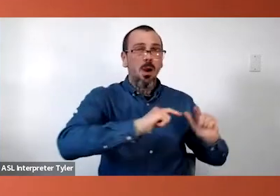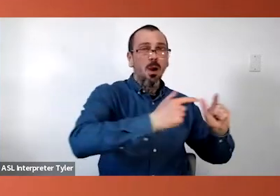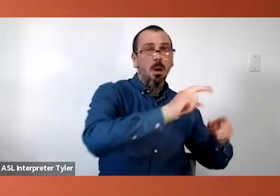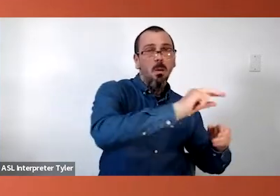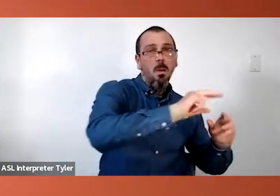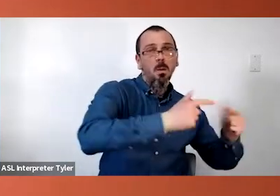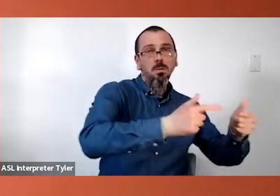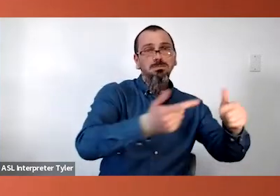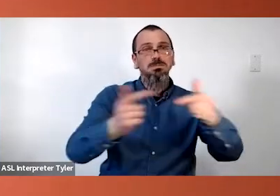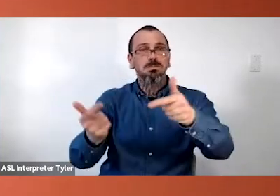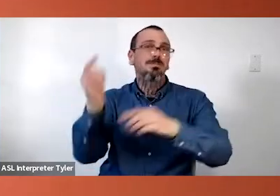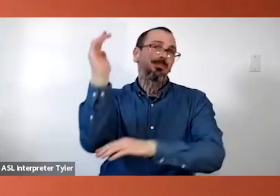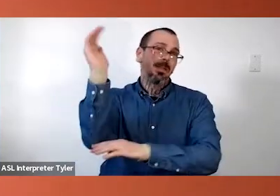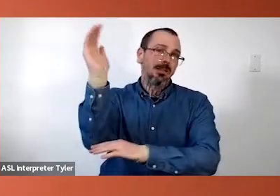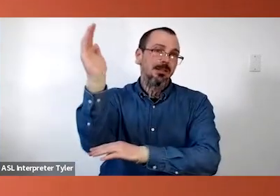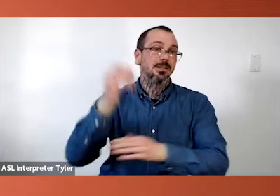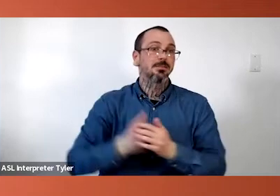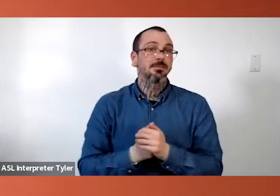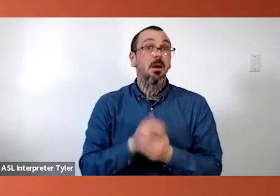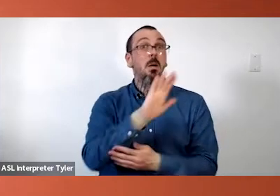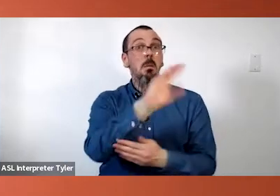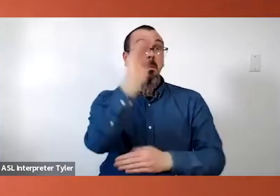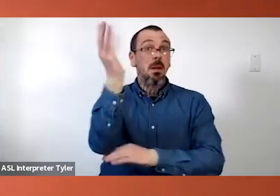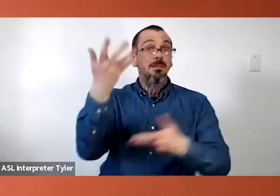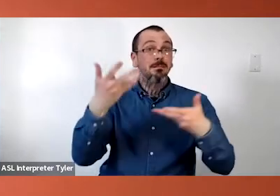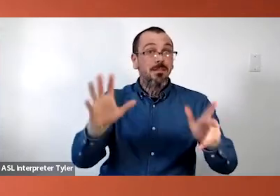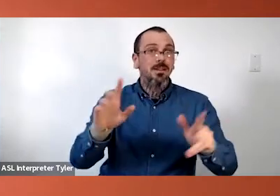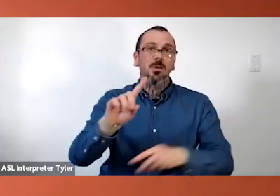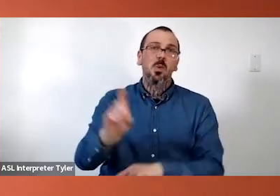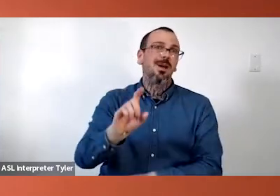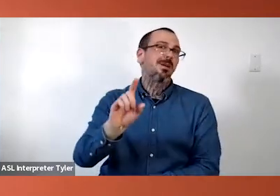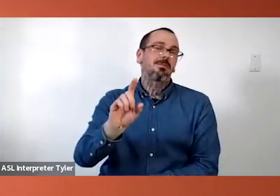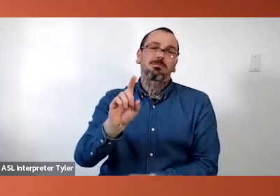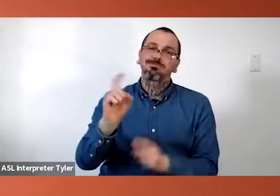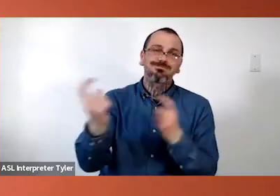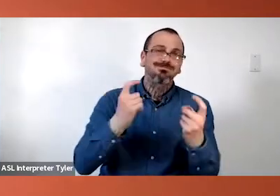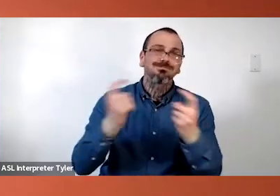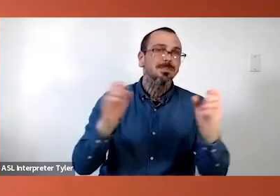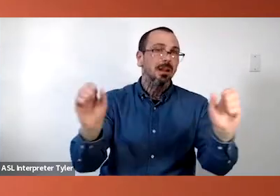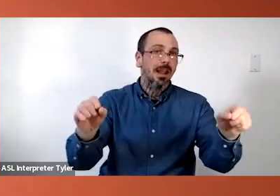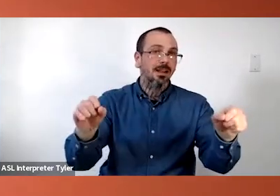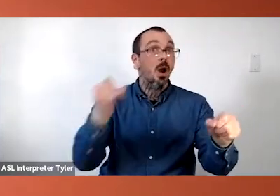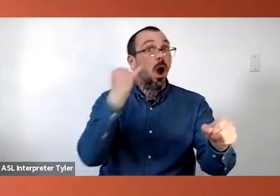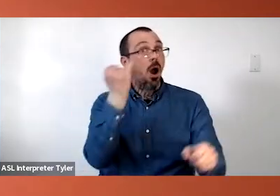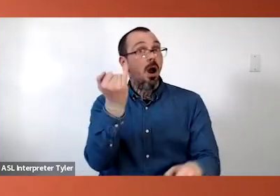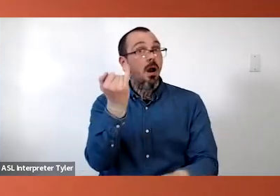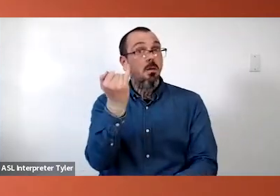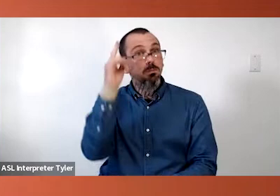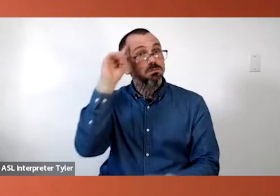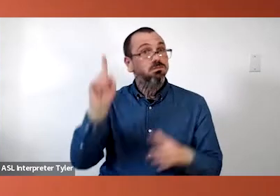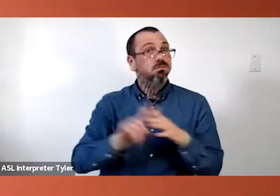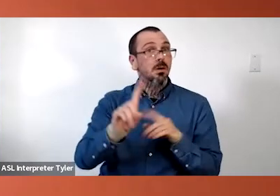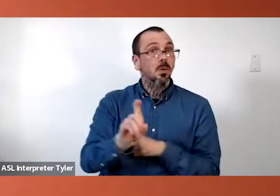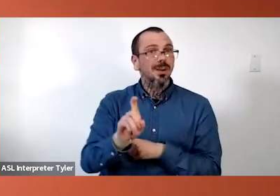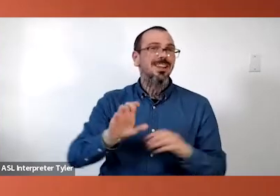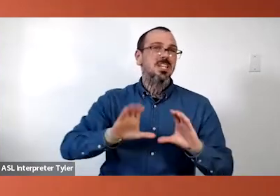a quick Q&A. You can ask your questions via the chat, and one of us will curate them and share them with the investigator so they don't